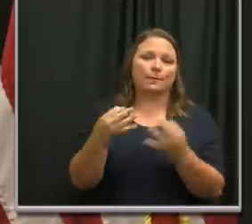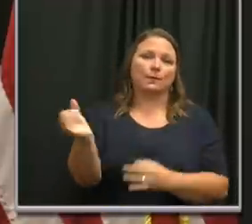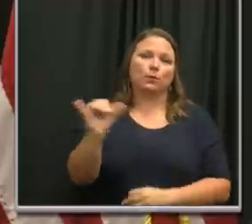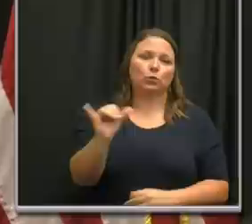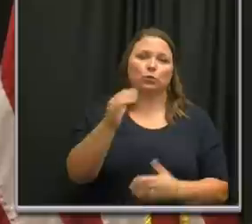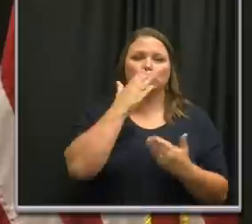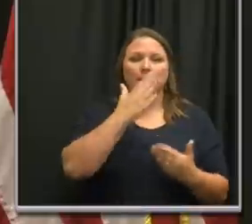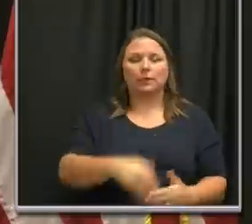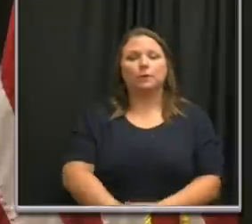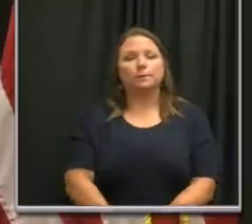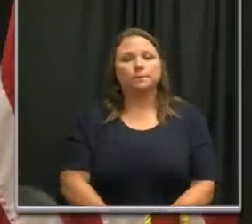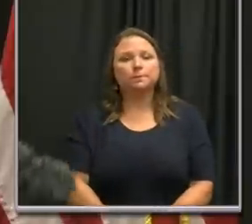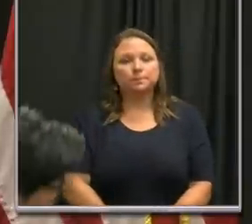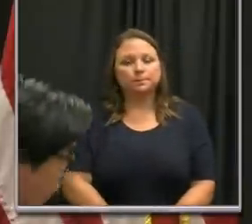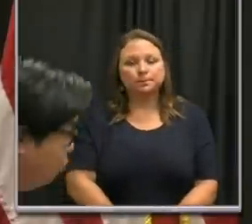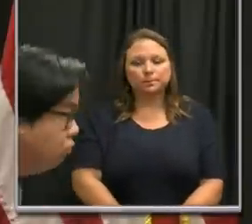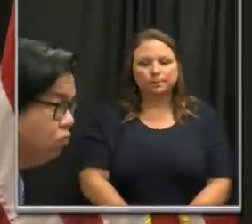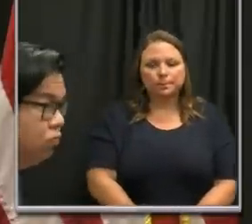Thank you.